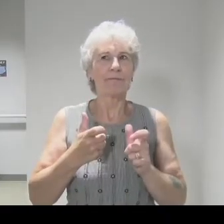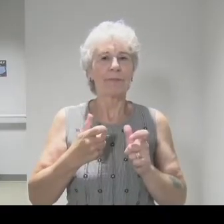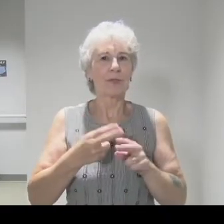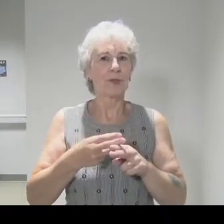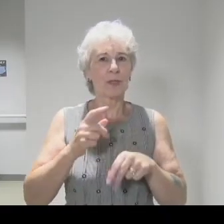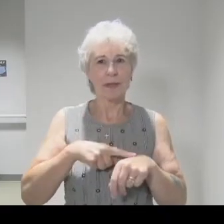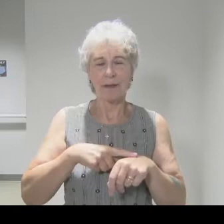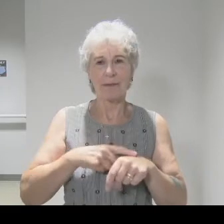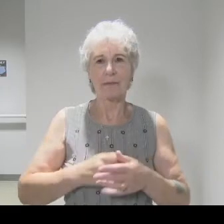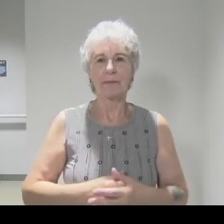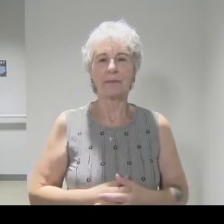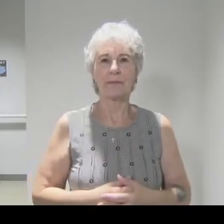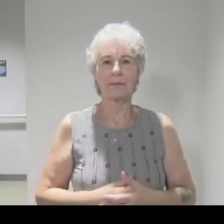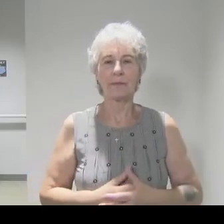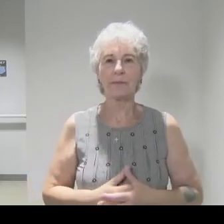Lord.